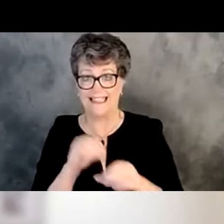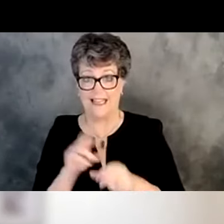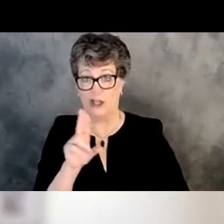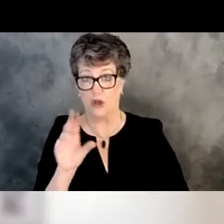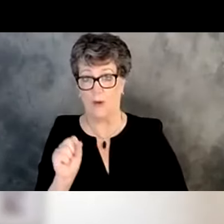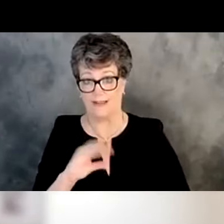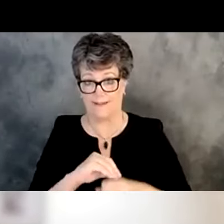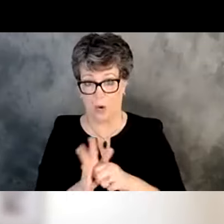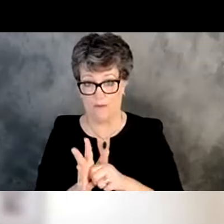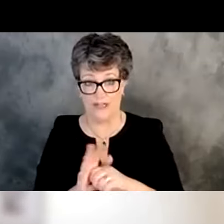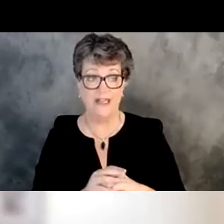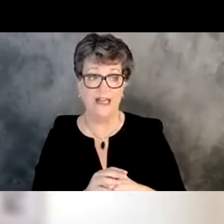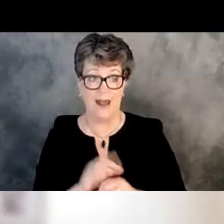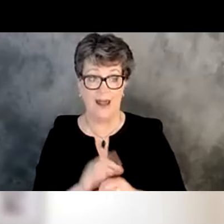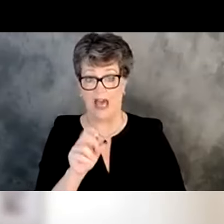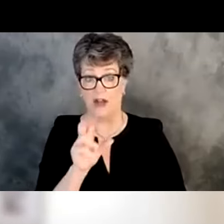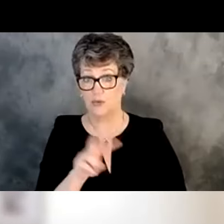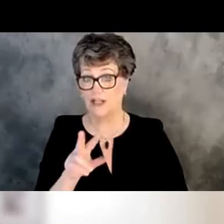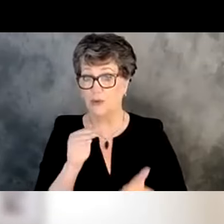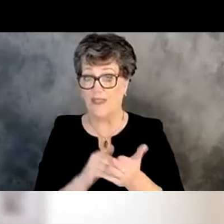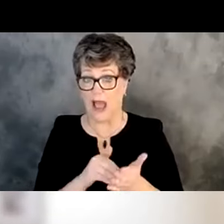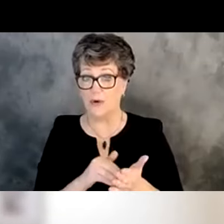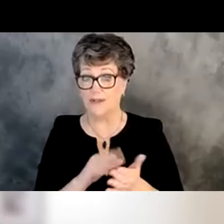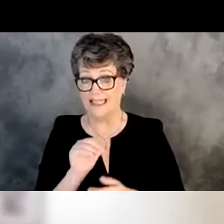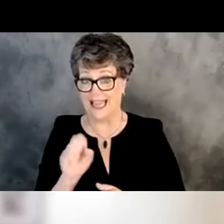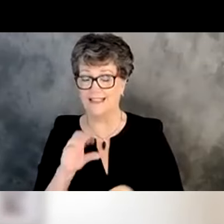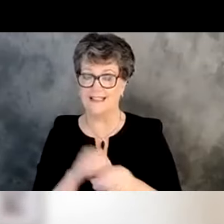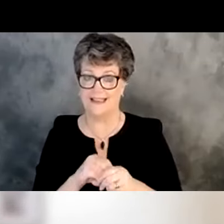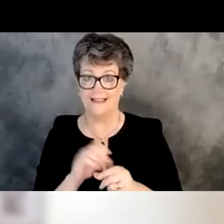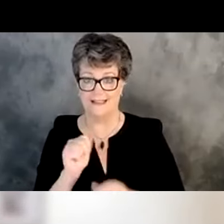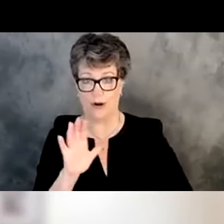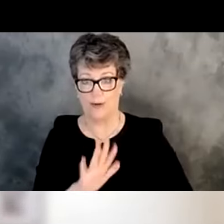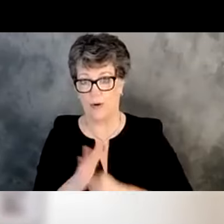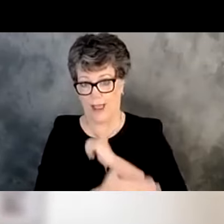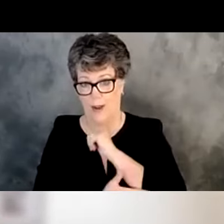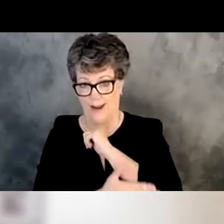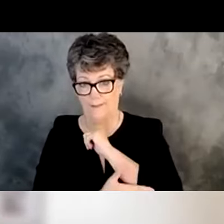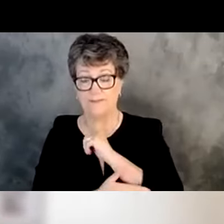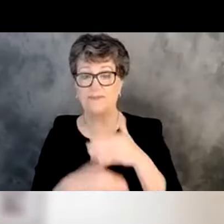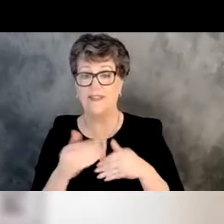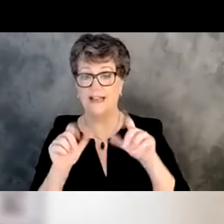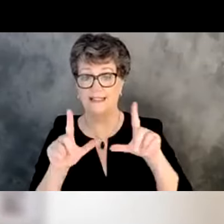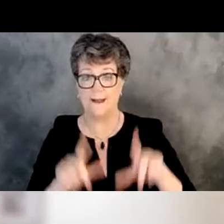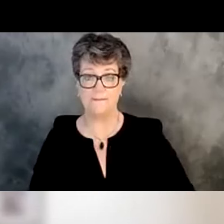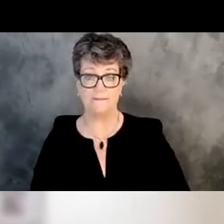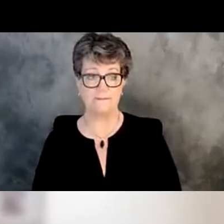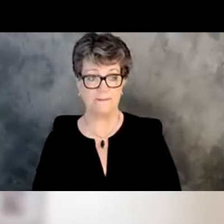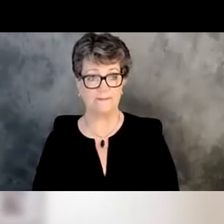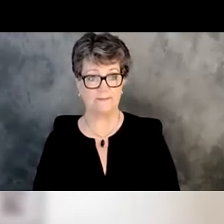about 122,000 cases in Sacramento County. Next slide.